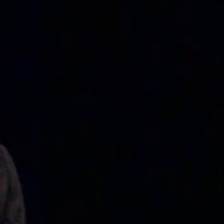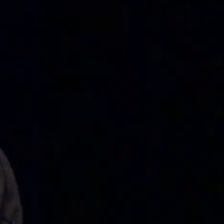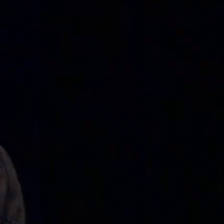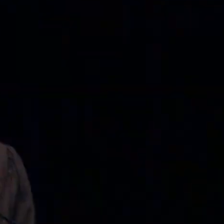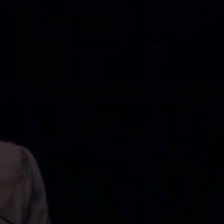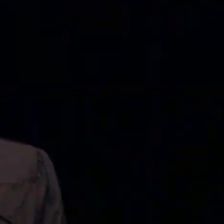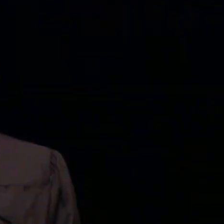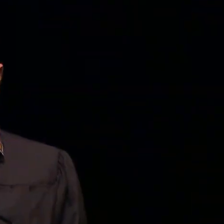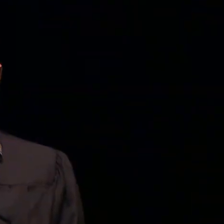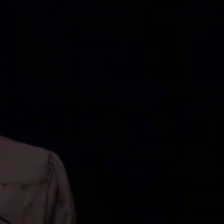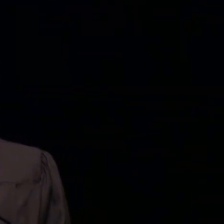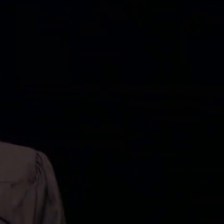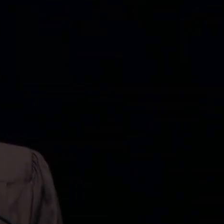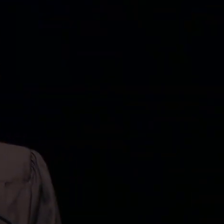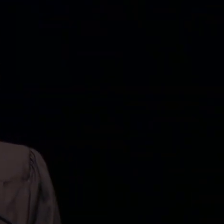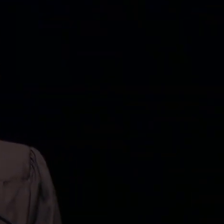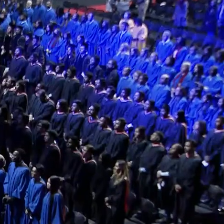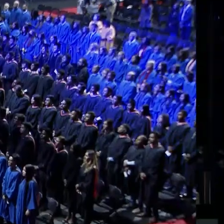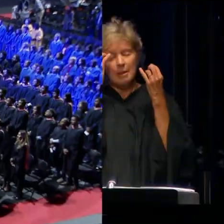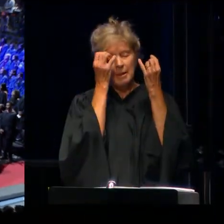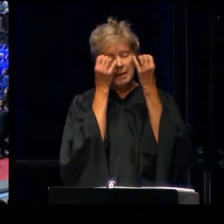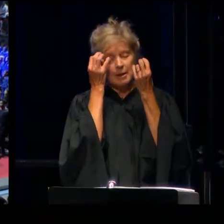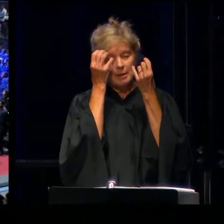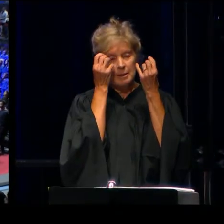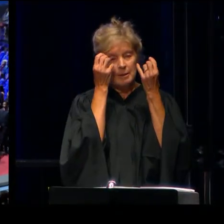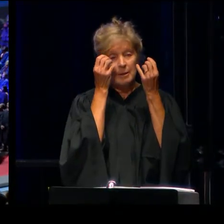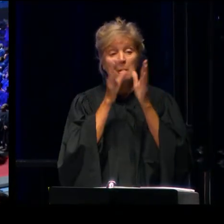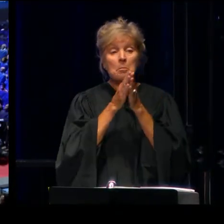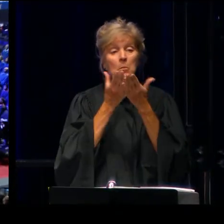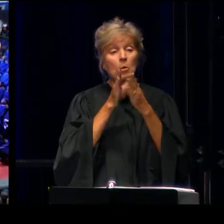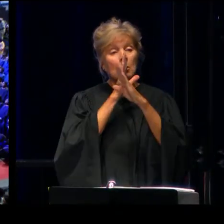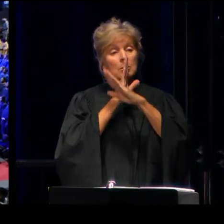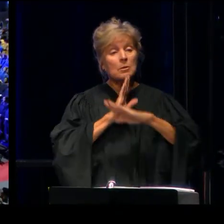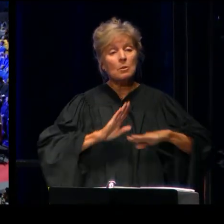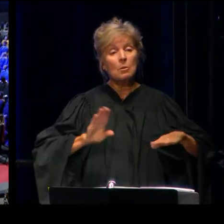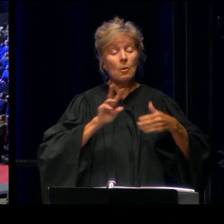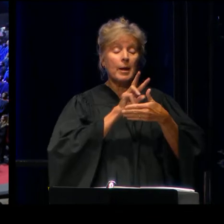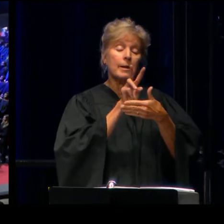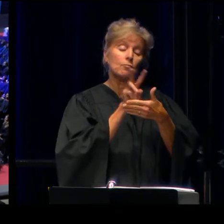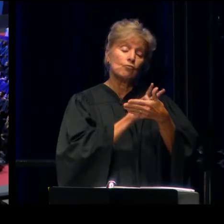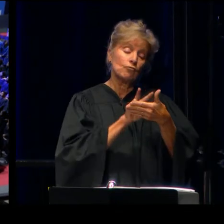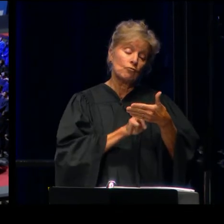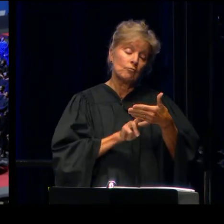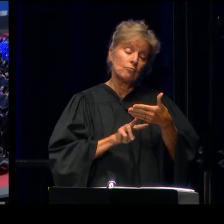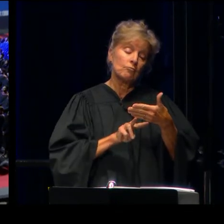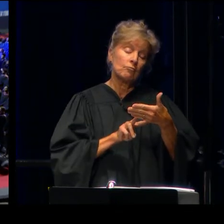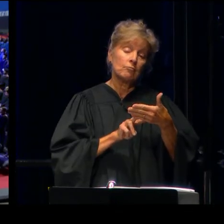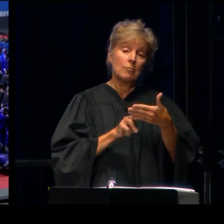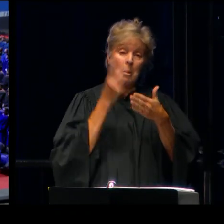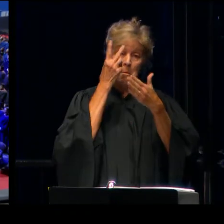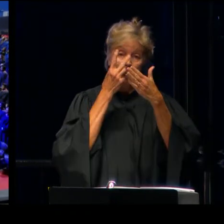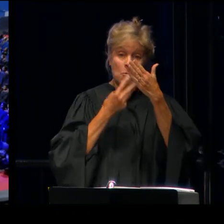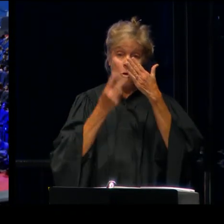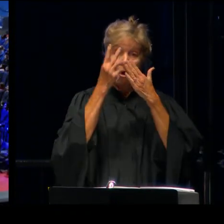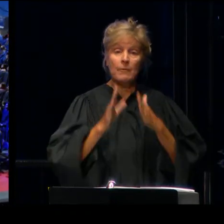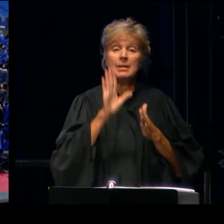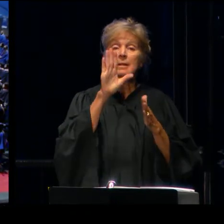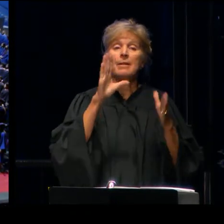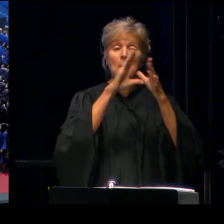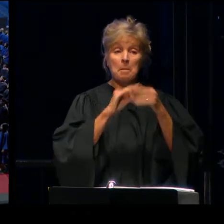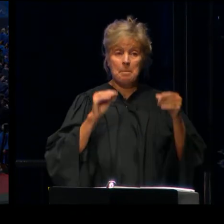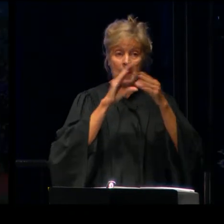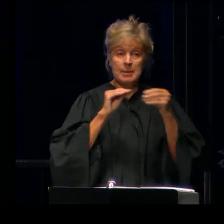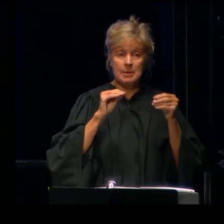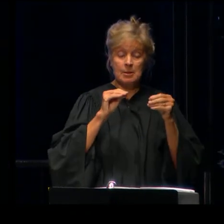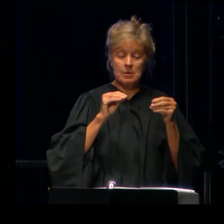In the toil of thinking, in the serenity of books, in the messages of prophets,